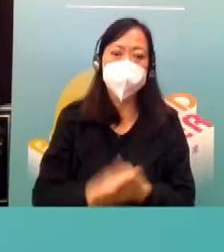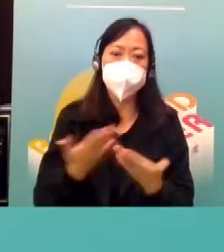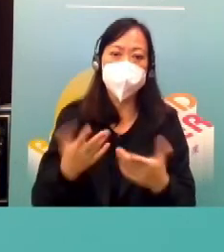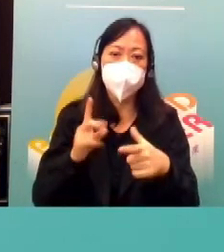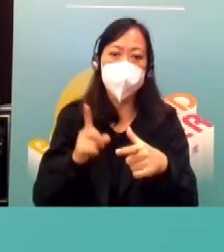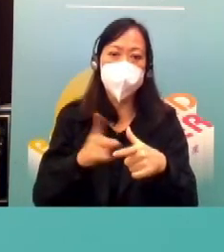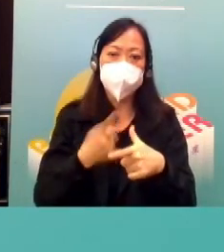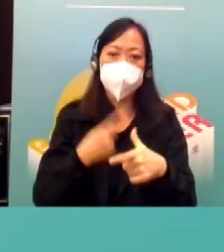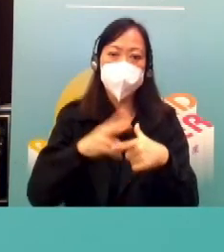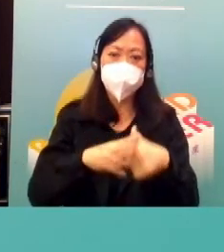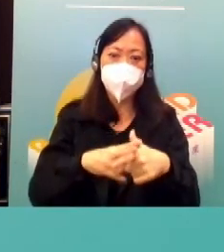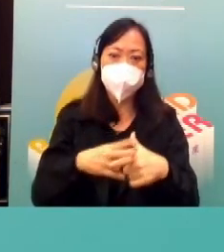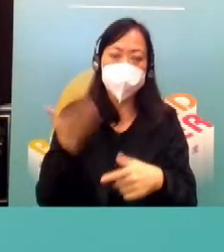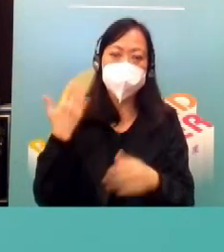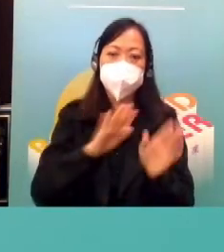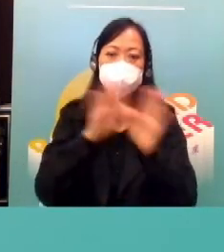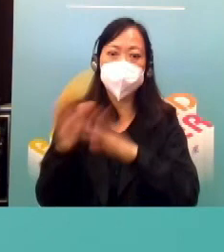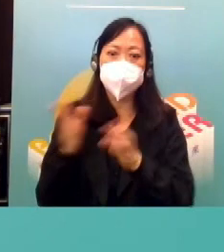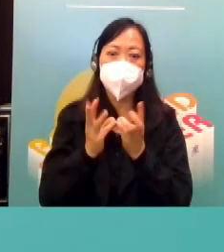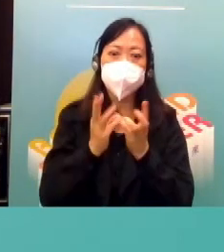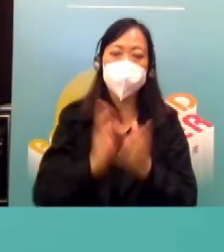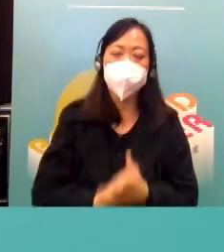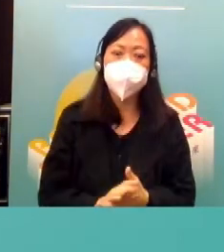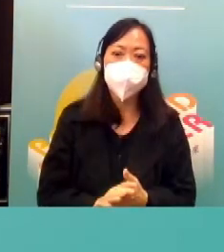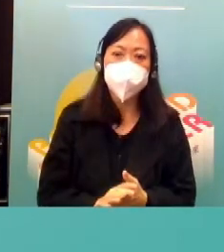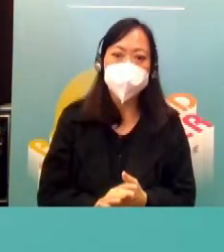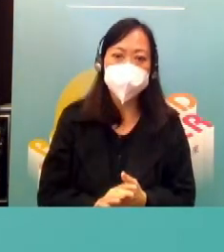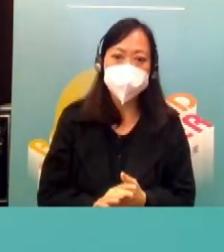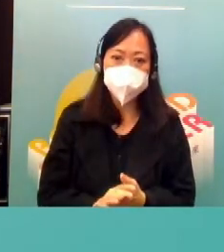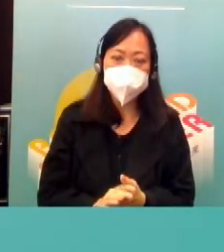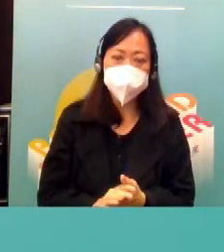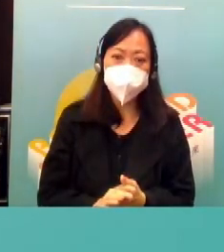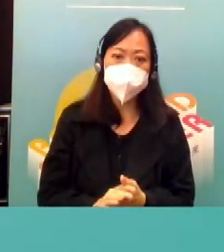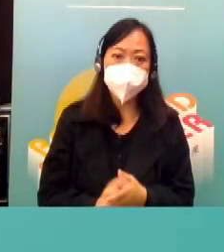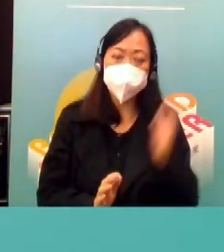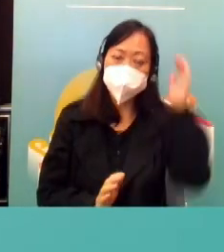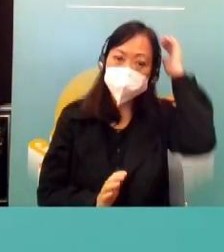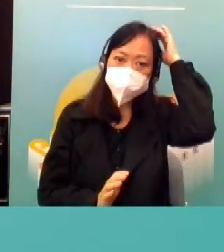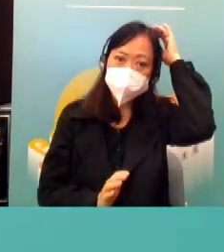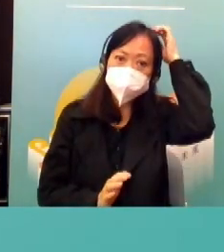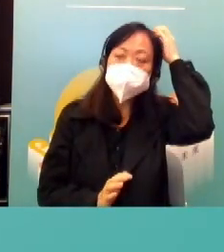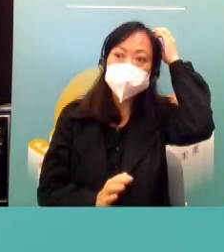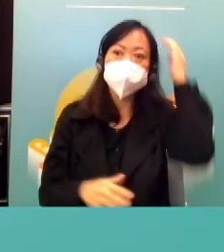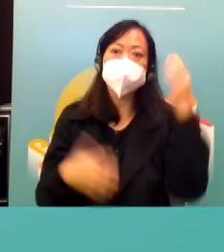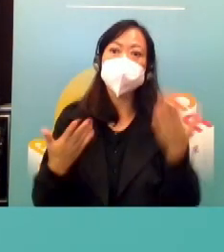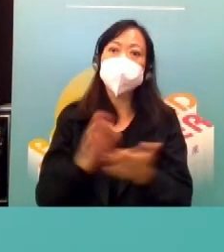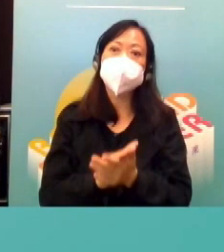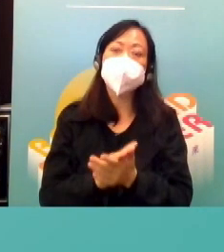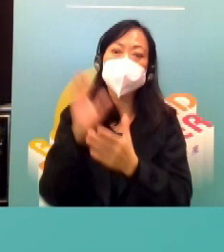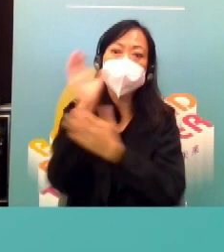so could you all see the slides prepared by Dr. Alex Lam? And so